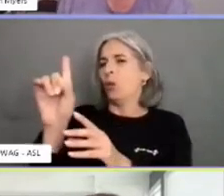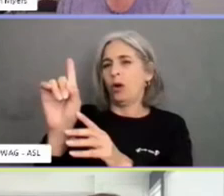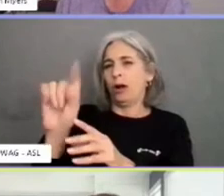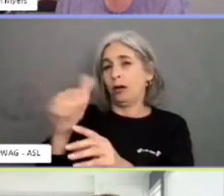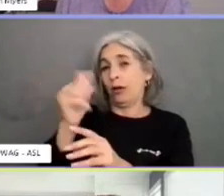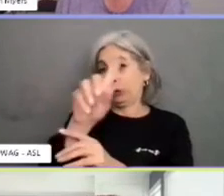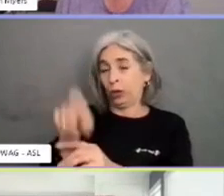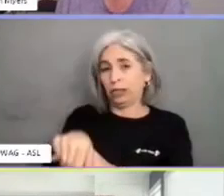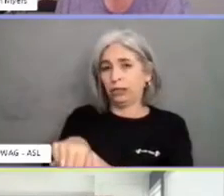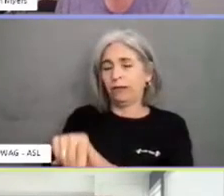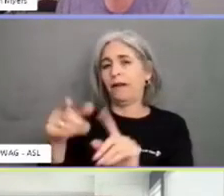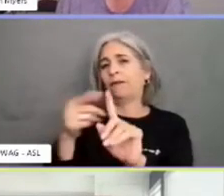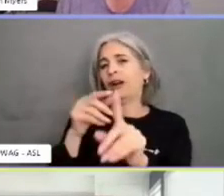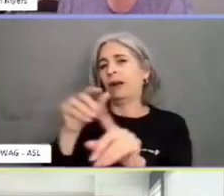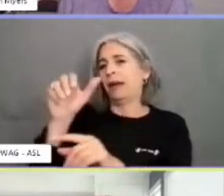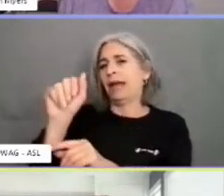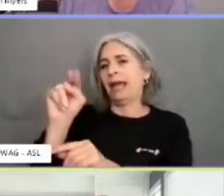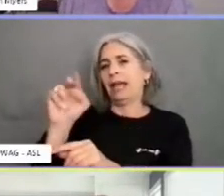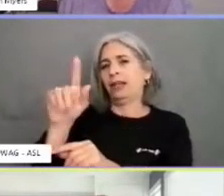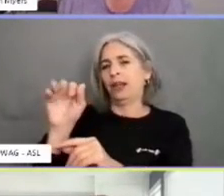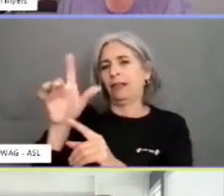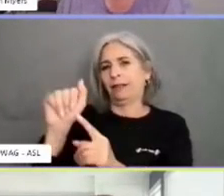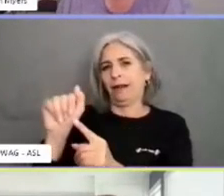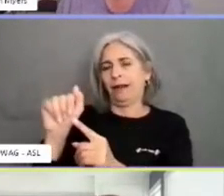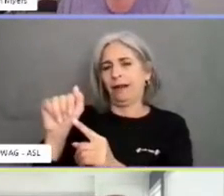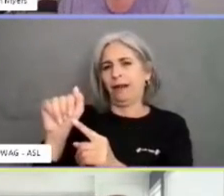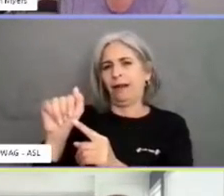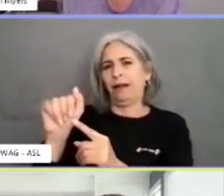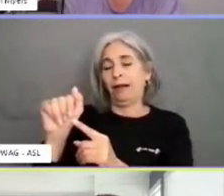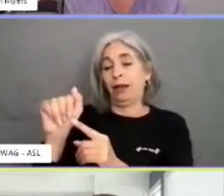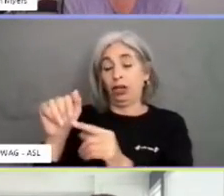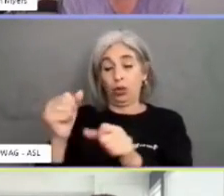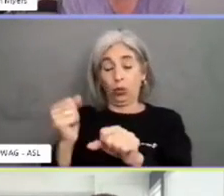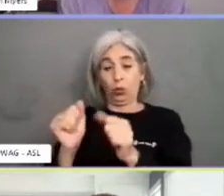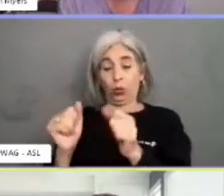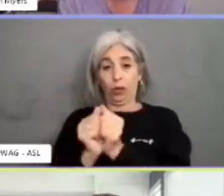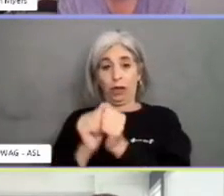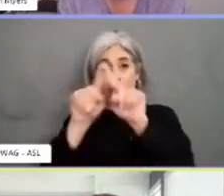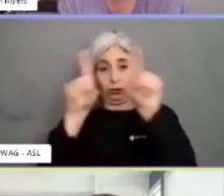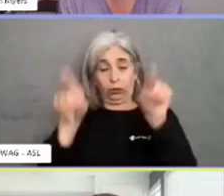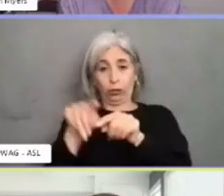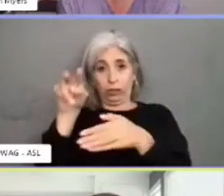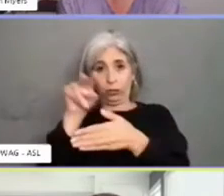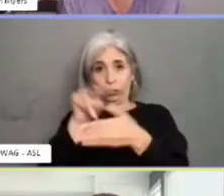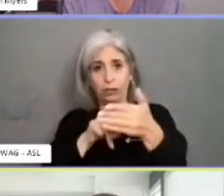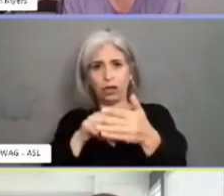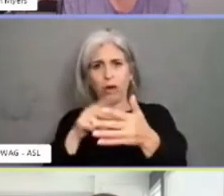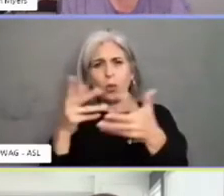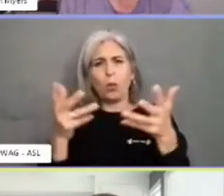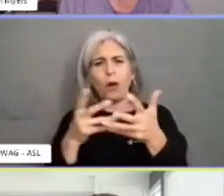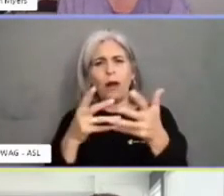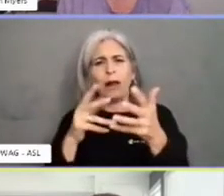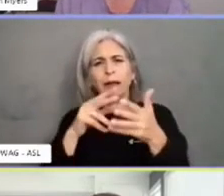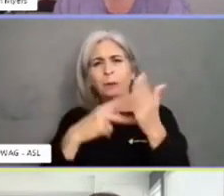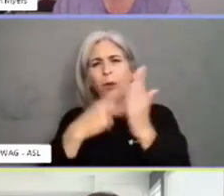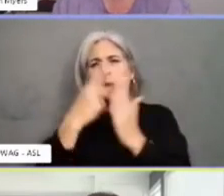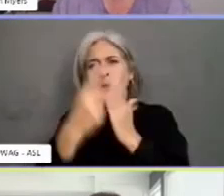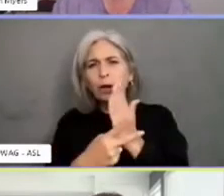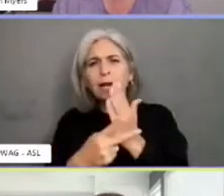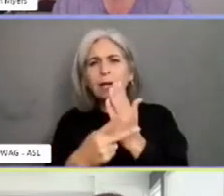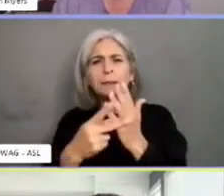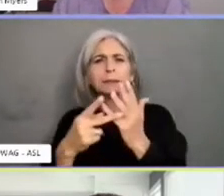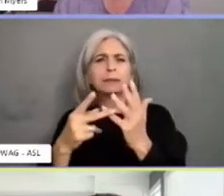from Angelica. Along with personally using screen readers, what tools or programs would you recommend to a very